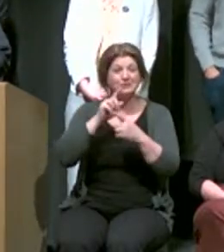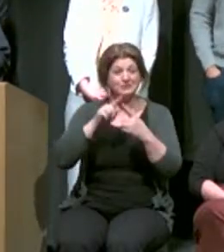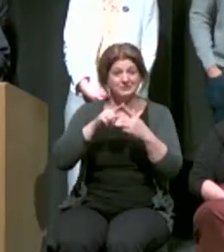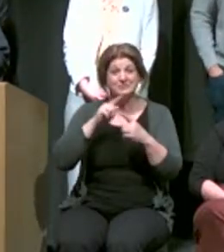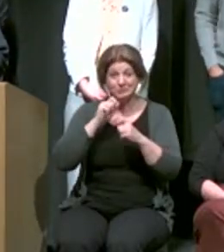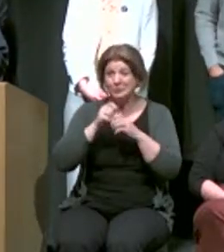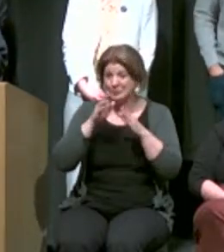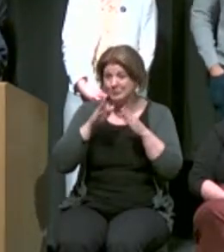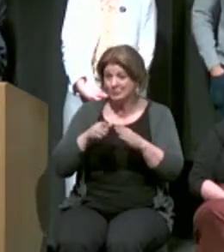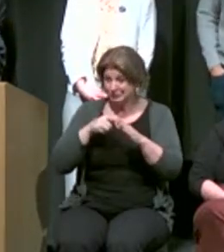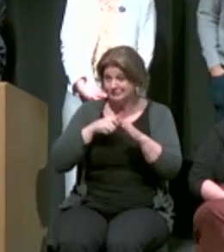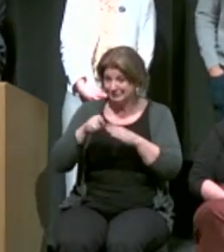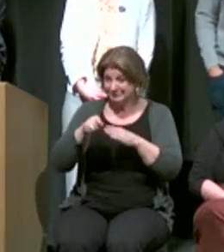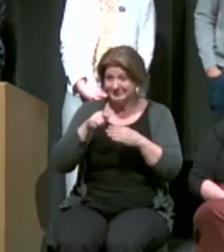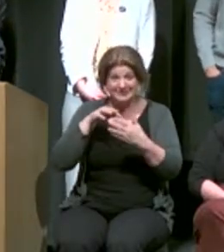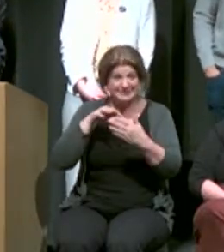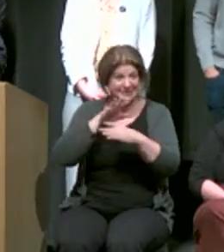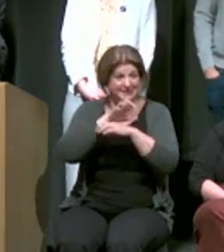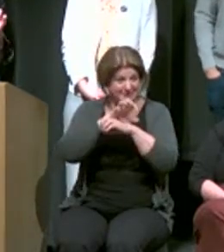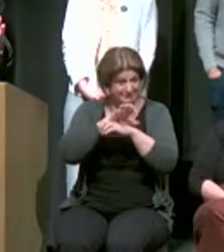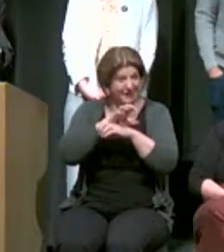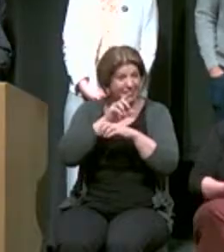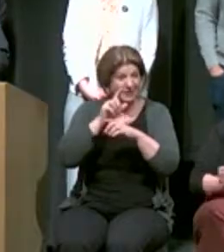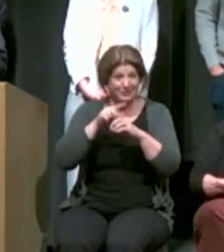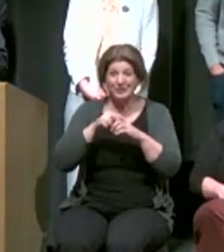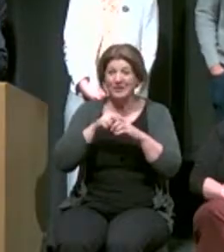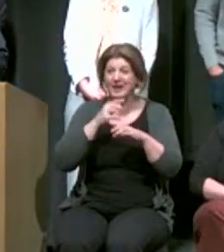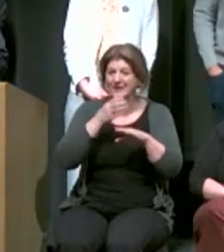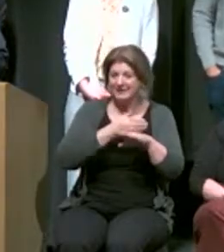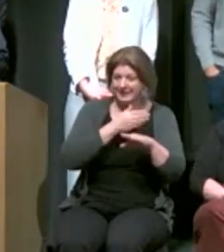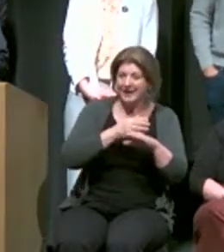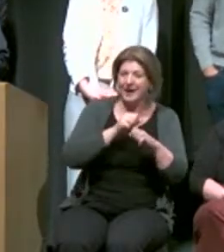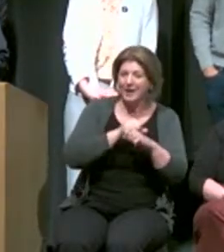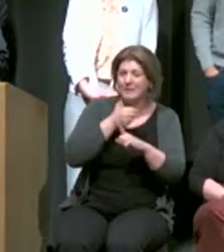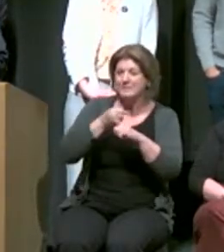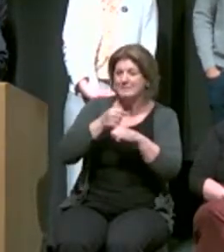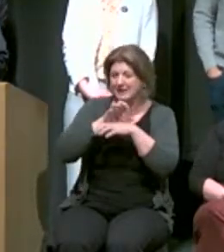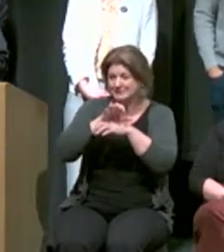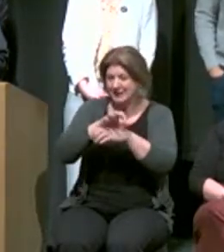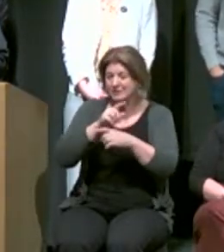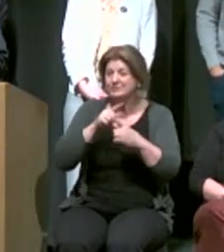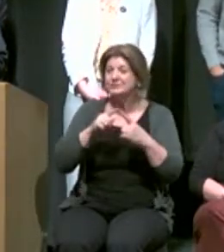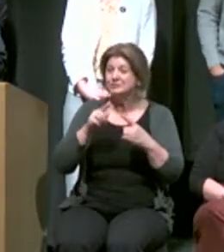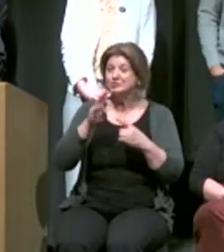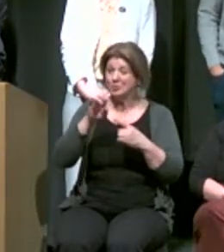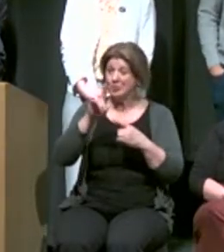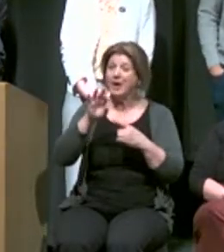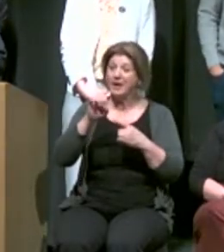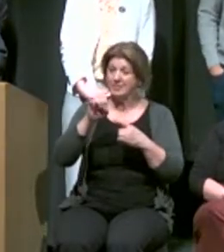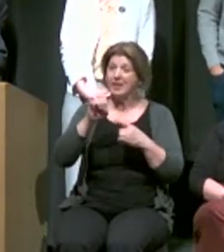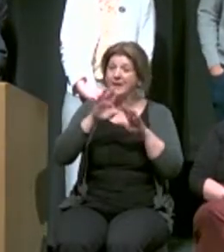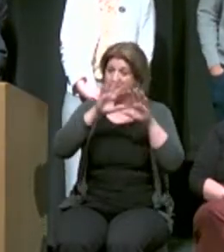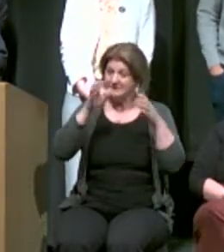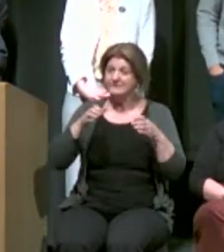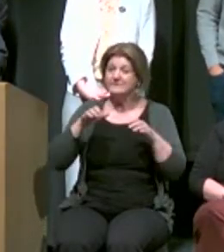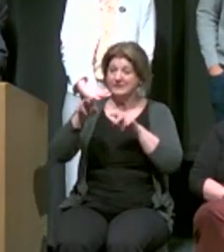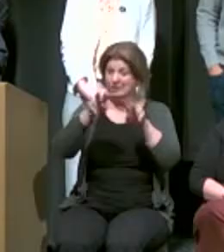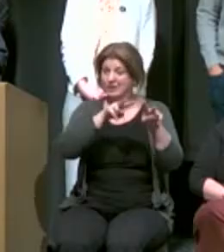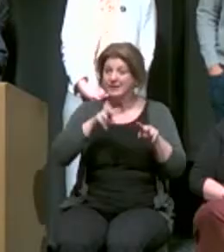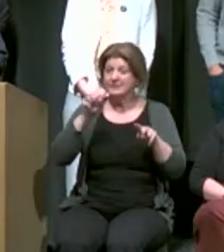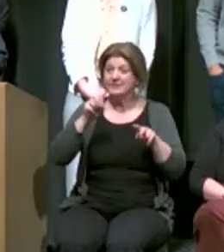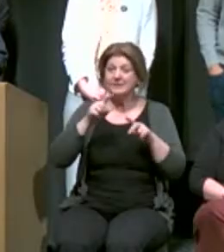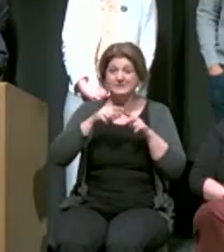actual person studying the spiders and the impacts of this on the spiders. So yeah, the wildlife is being looked at and why